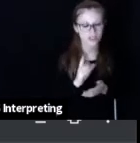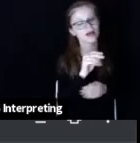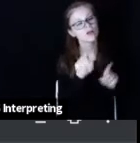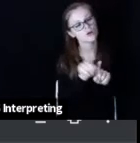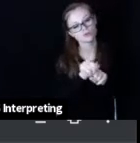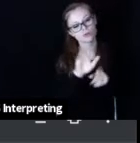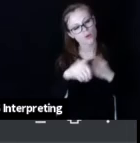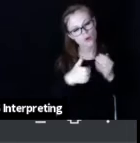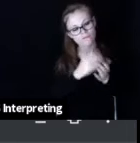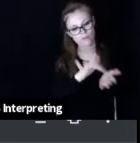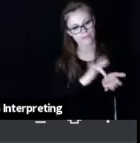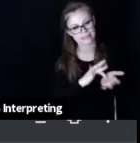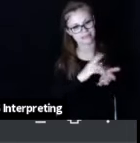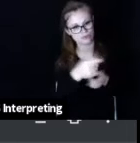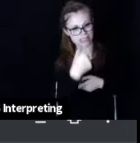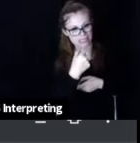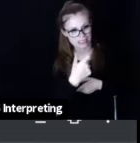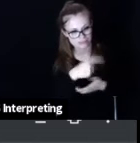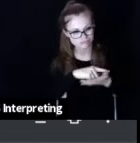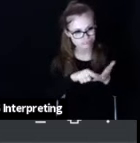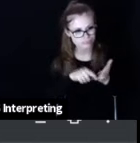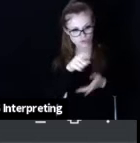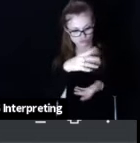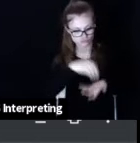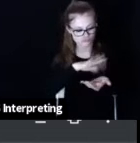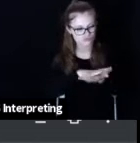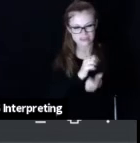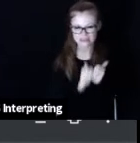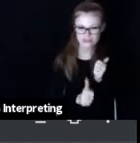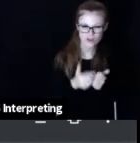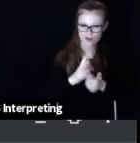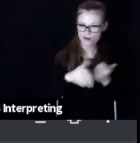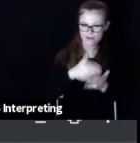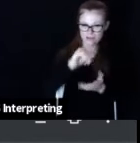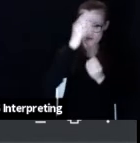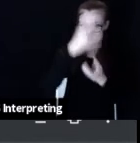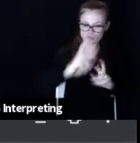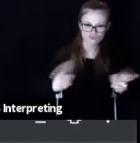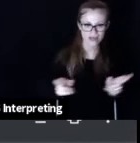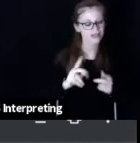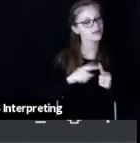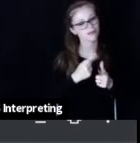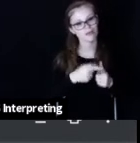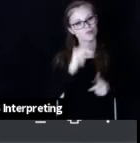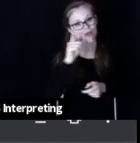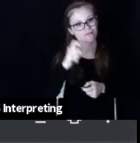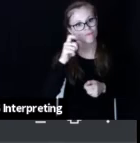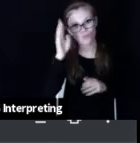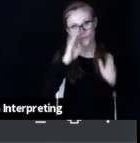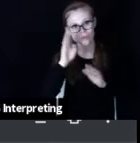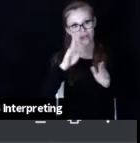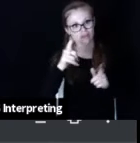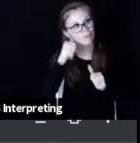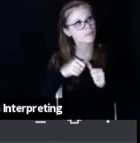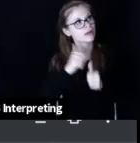medicines that you're taking. And if you have all those in a book ready to go, then you don't have to worry about remembering them all when you come in to see